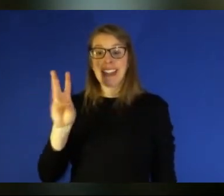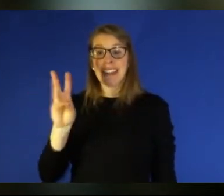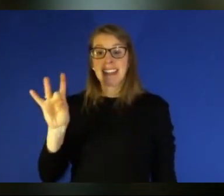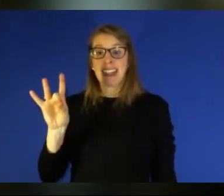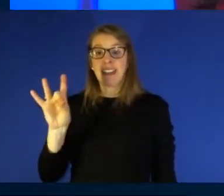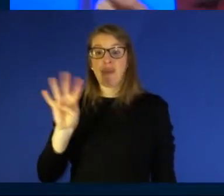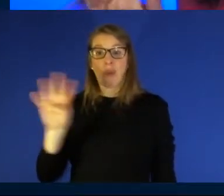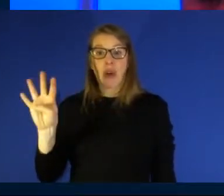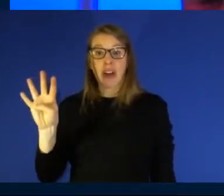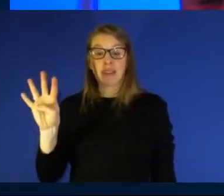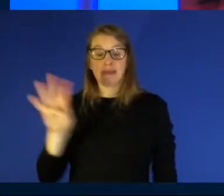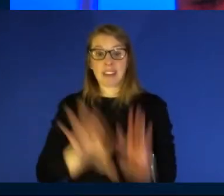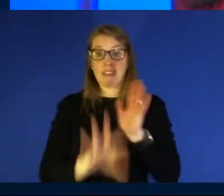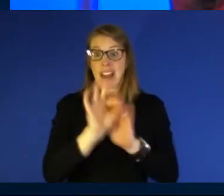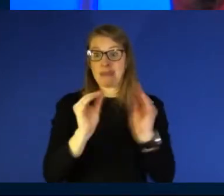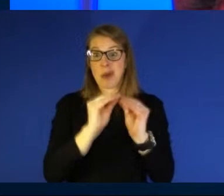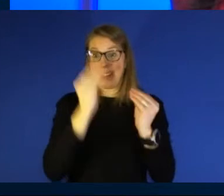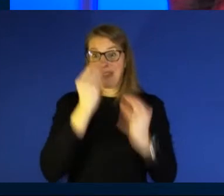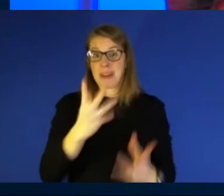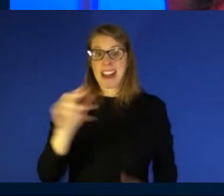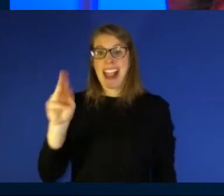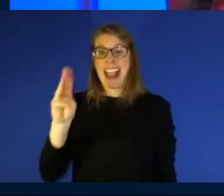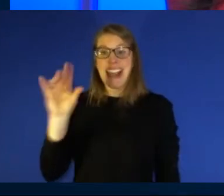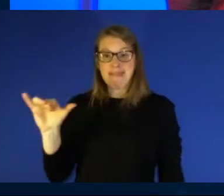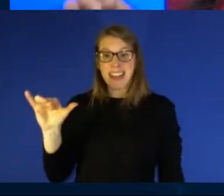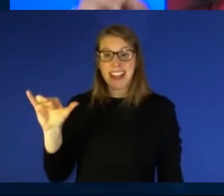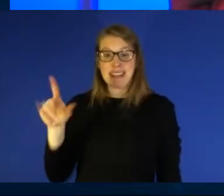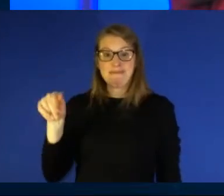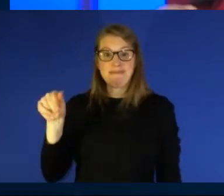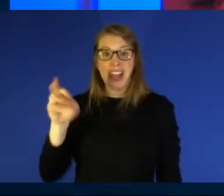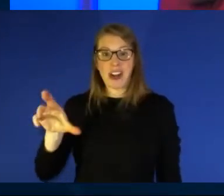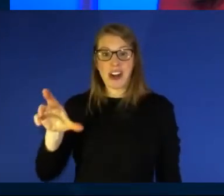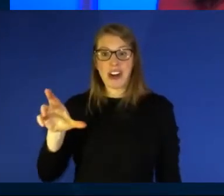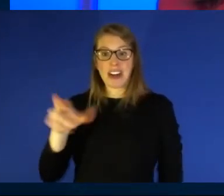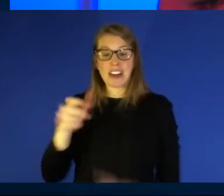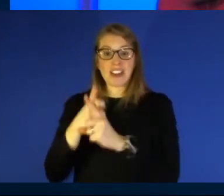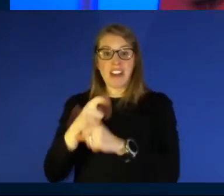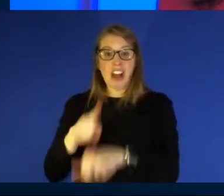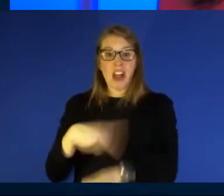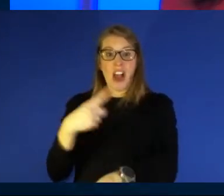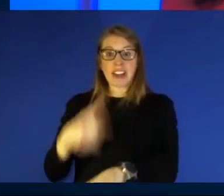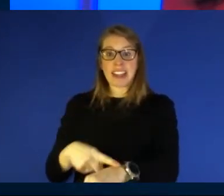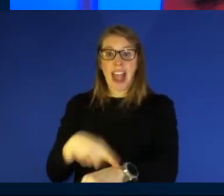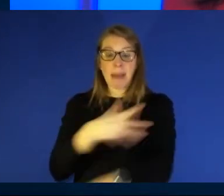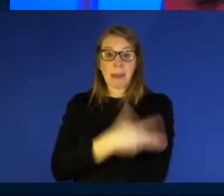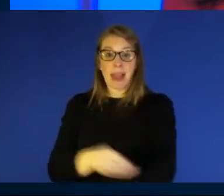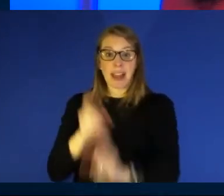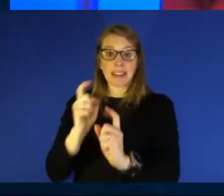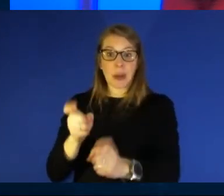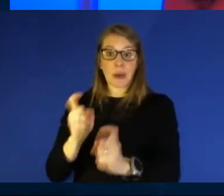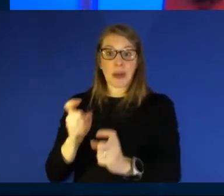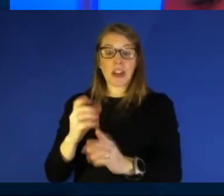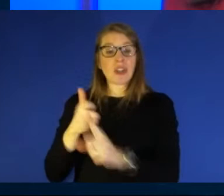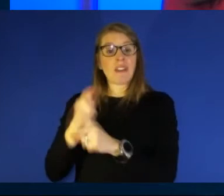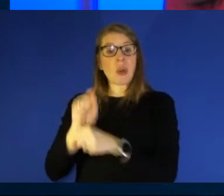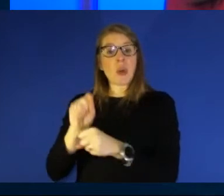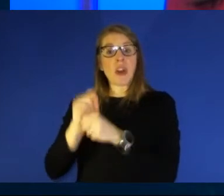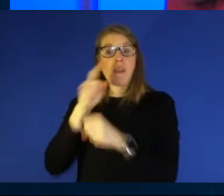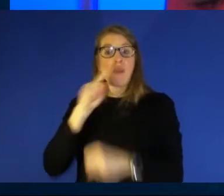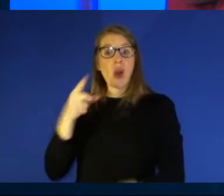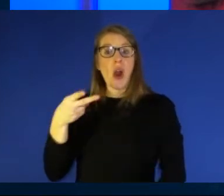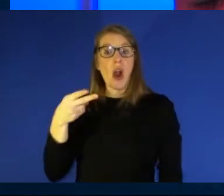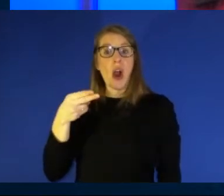800-688-6844. Amy Pinger, I want to bring you in because you're a longtime blood donor. You work for Harvesters. And one of